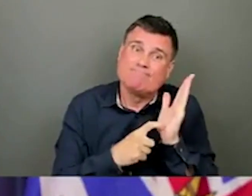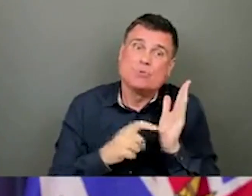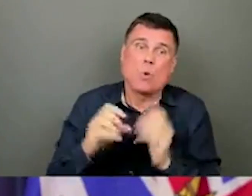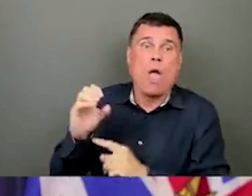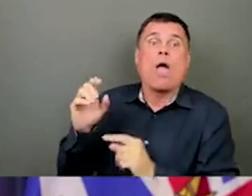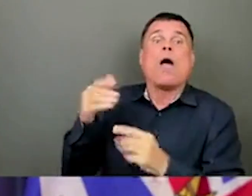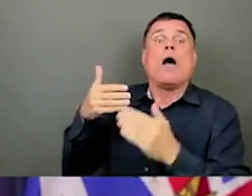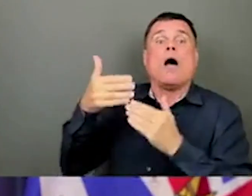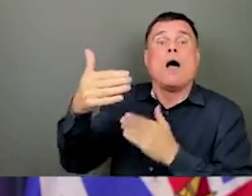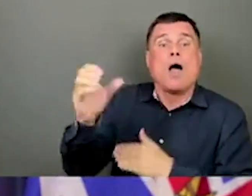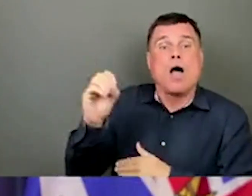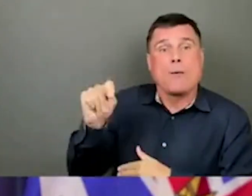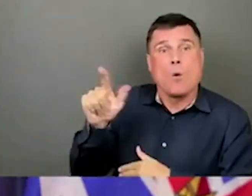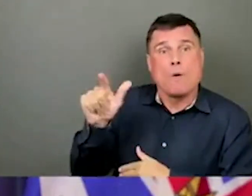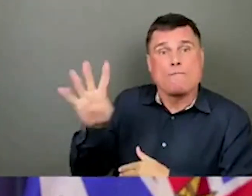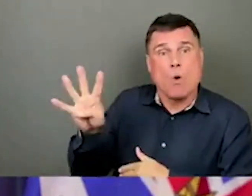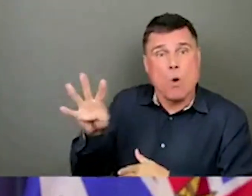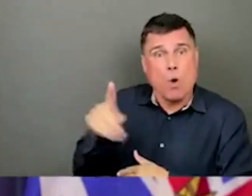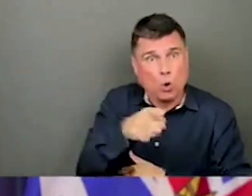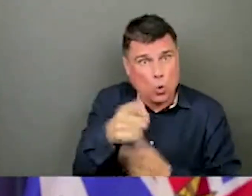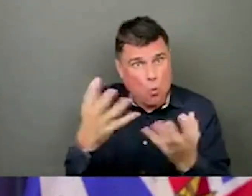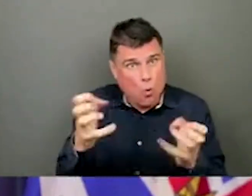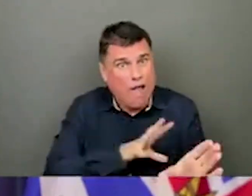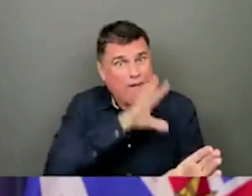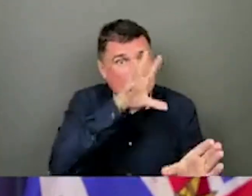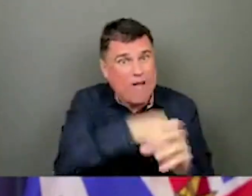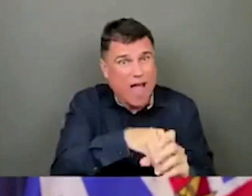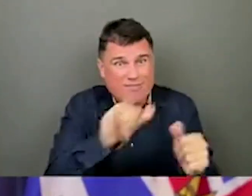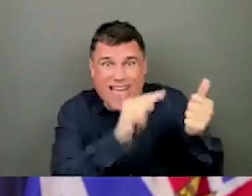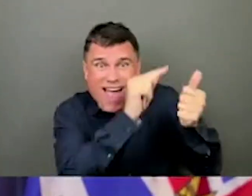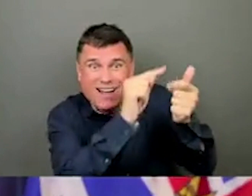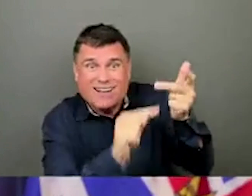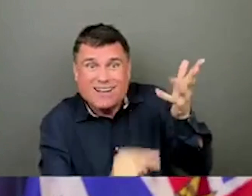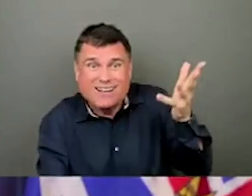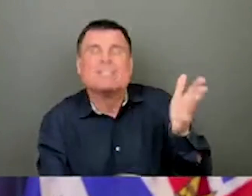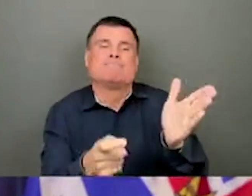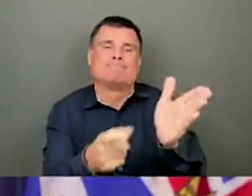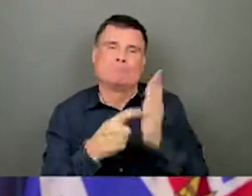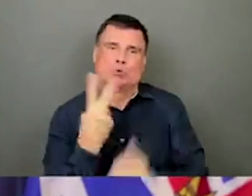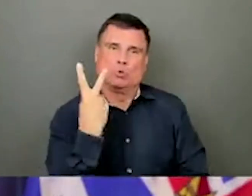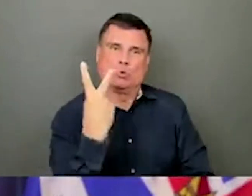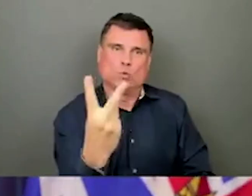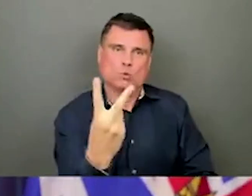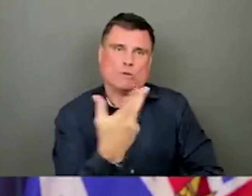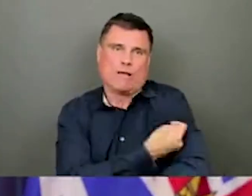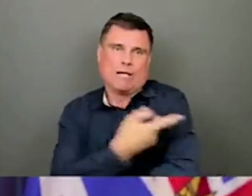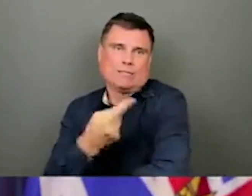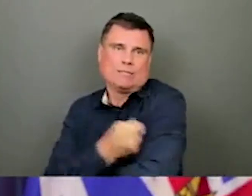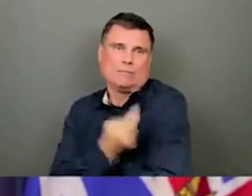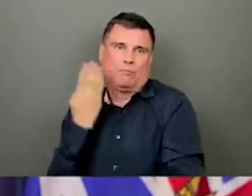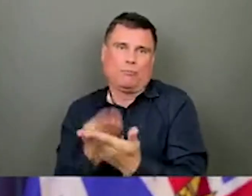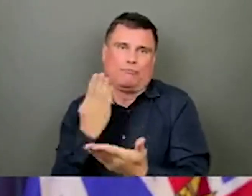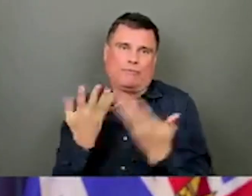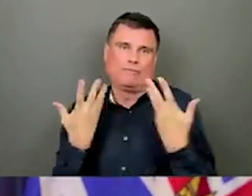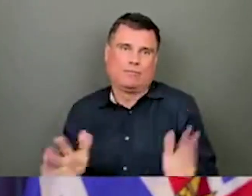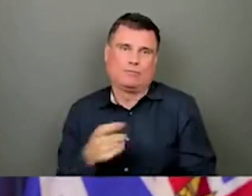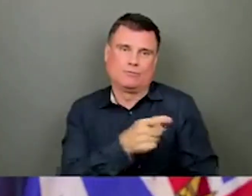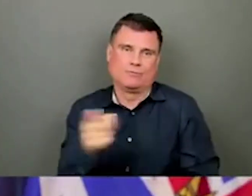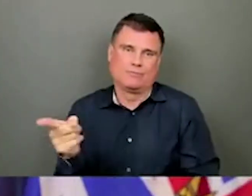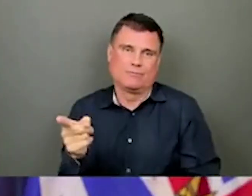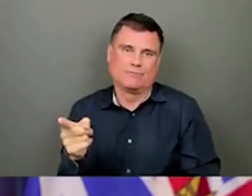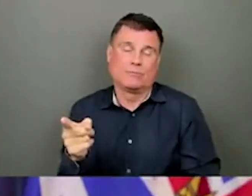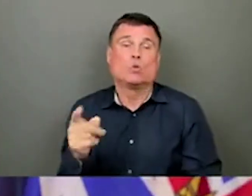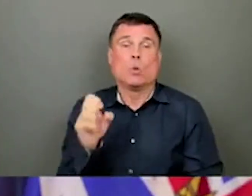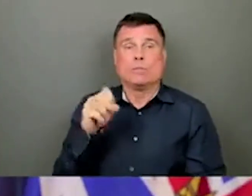participate in these settings and events, people will need to be fully vaccinated. At least the first dose by September 13th, both doses by